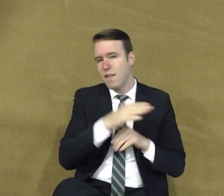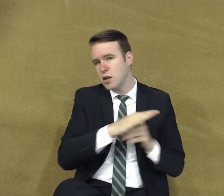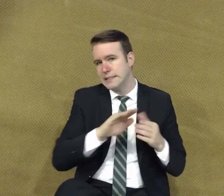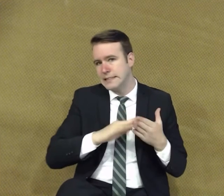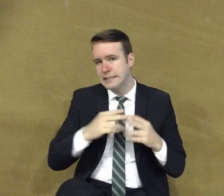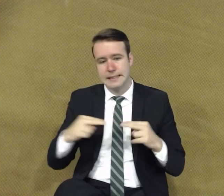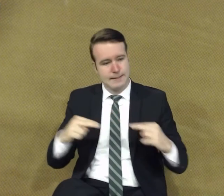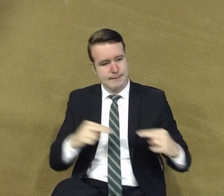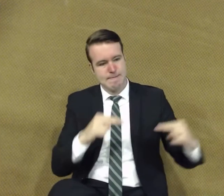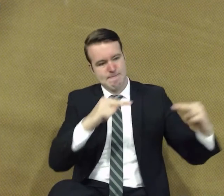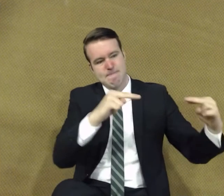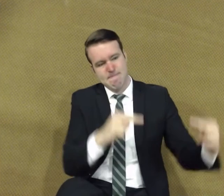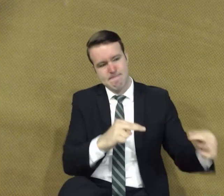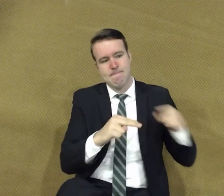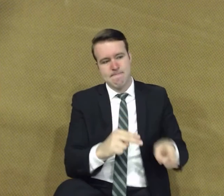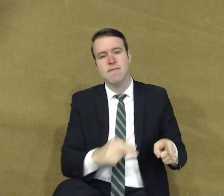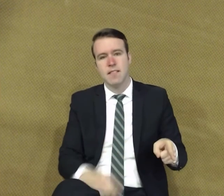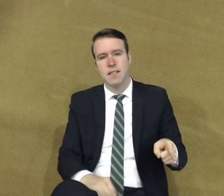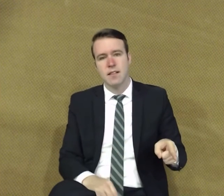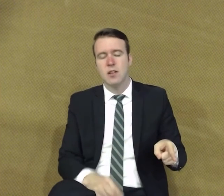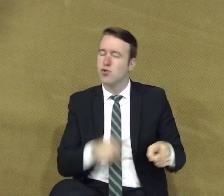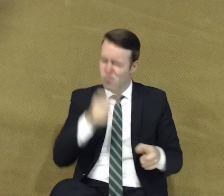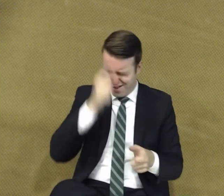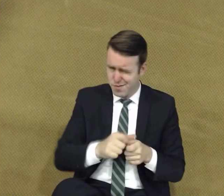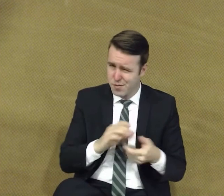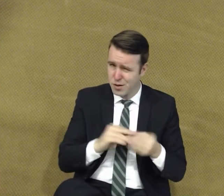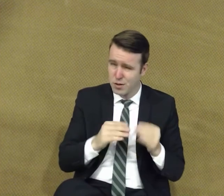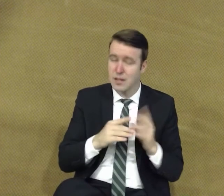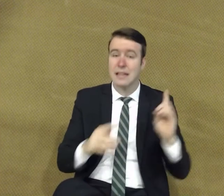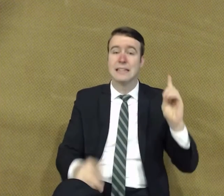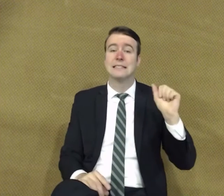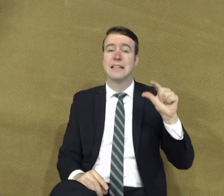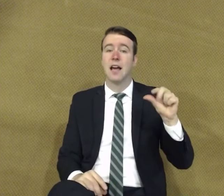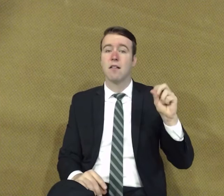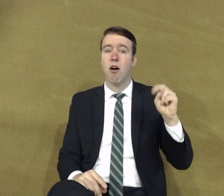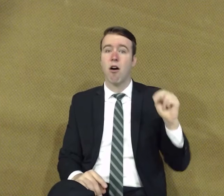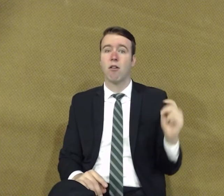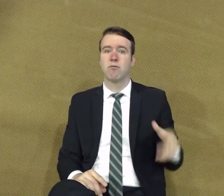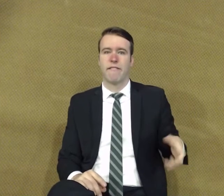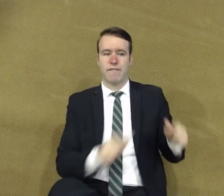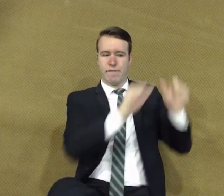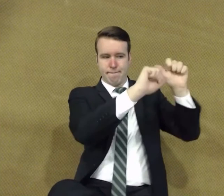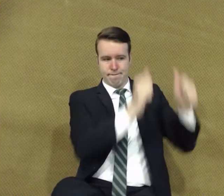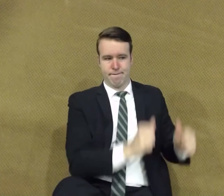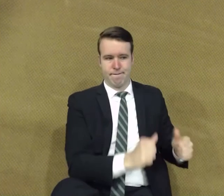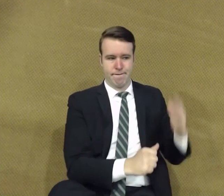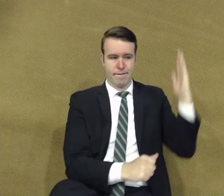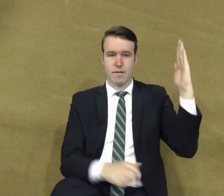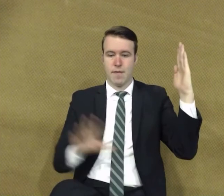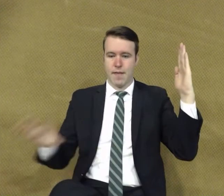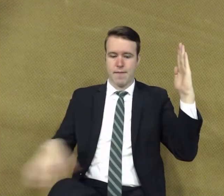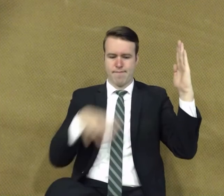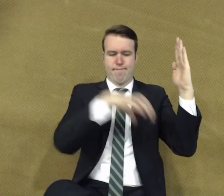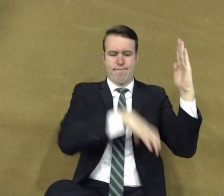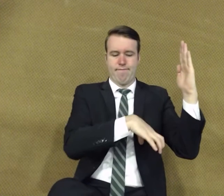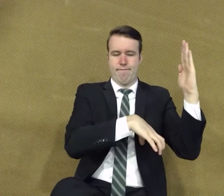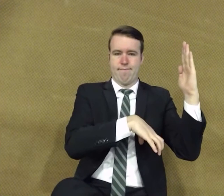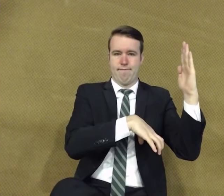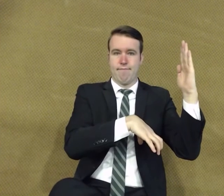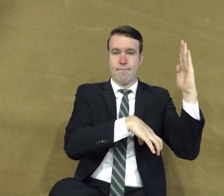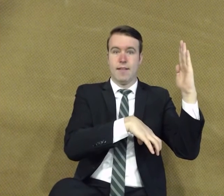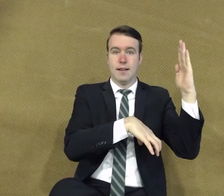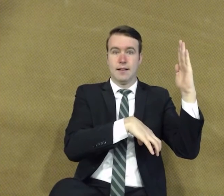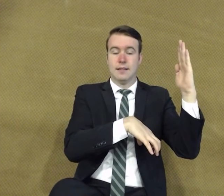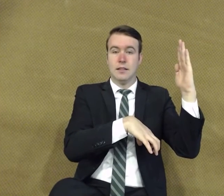in the temple, as you remember the story, with the god Dagon. And so the people came into